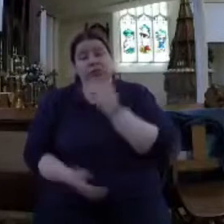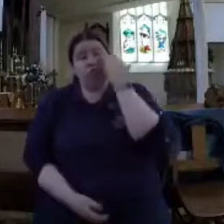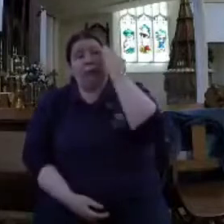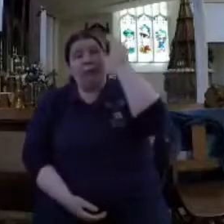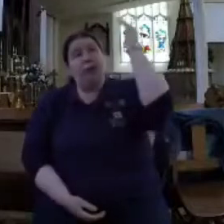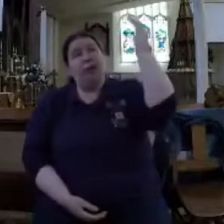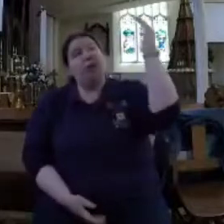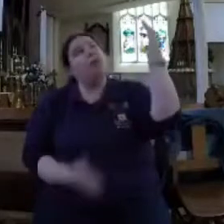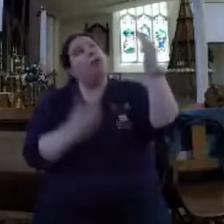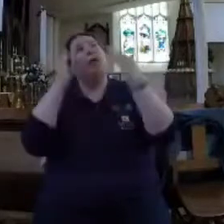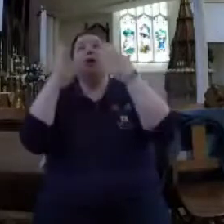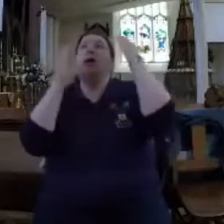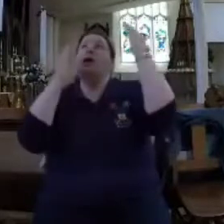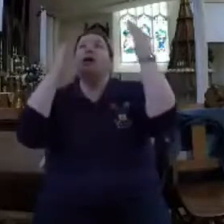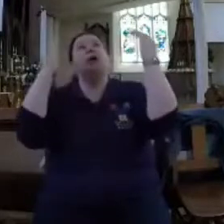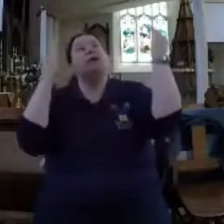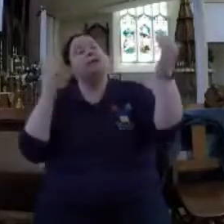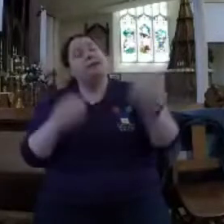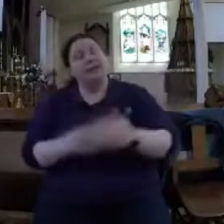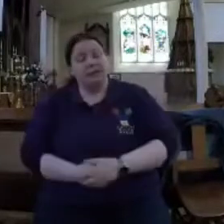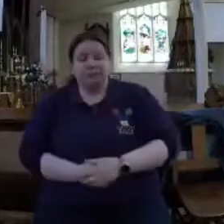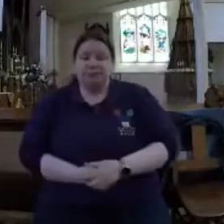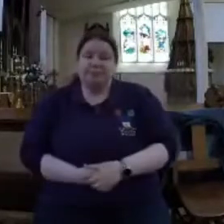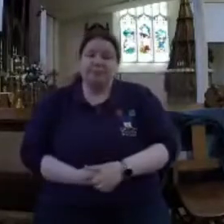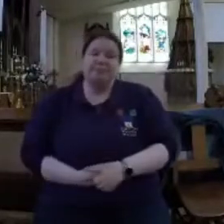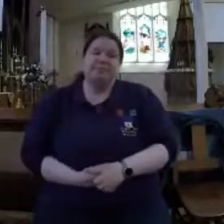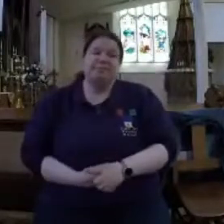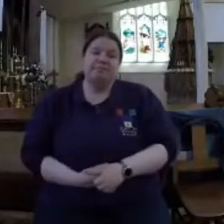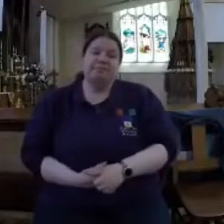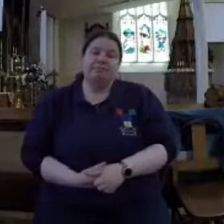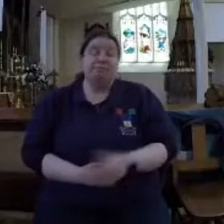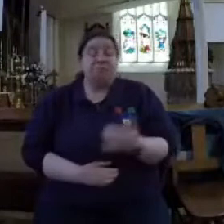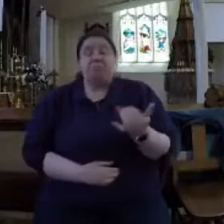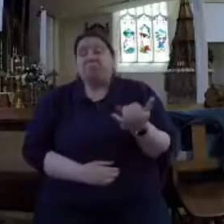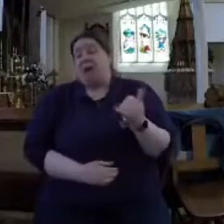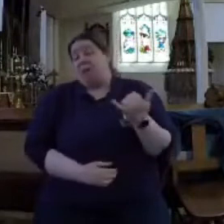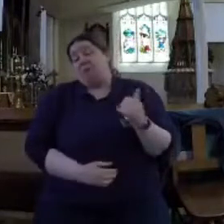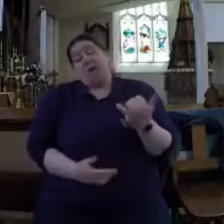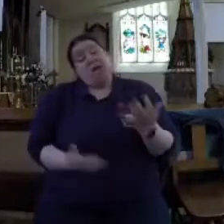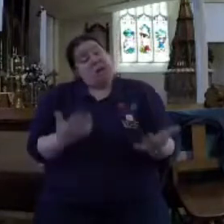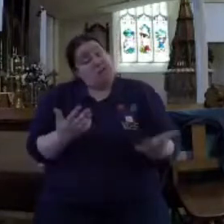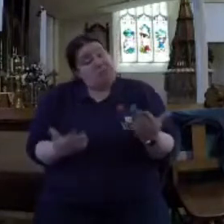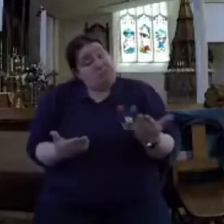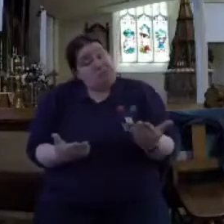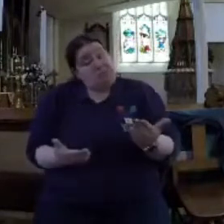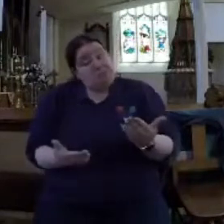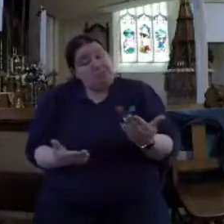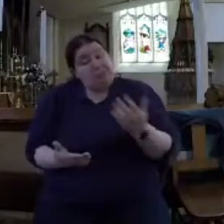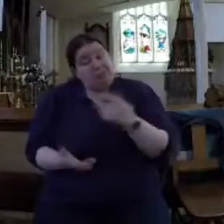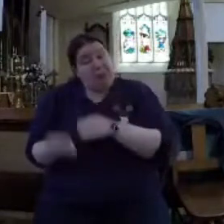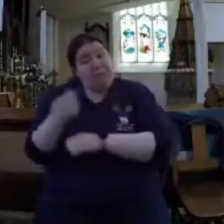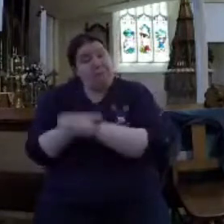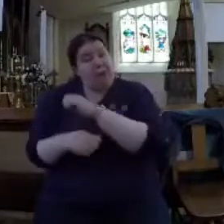it seems. Faux pas, Joseph. But maybe, Joseph is getting